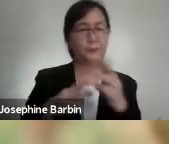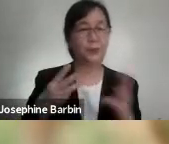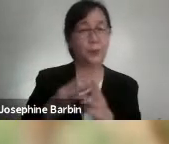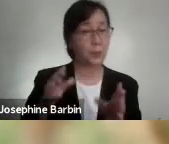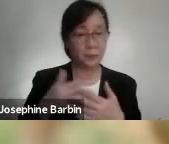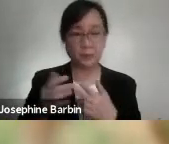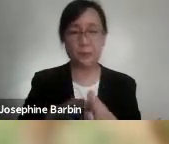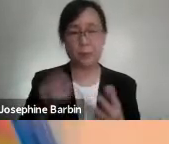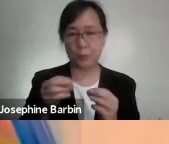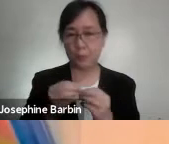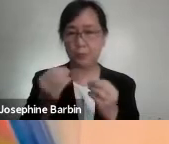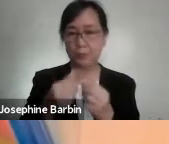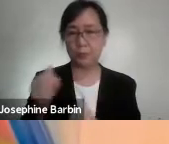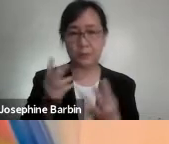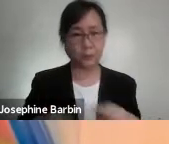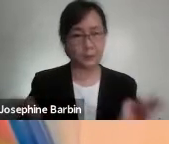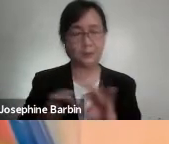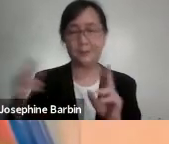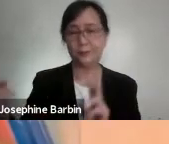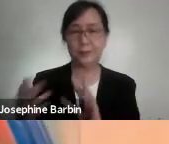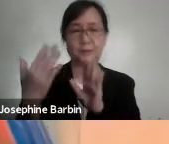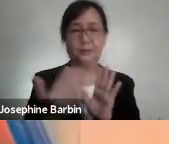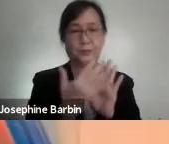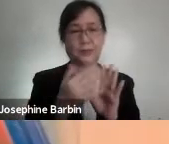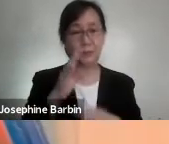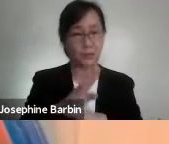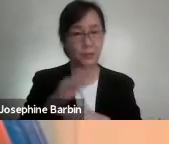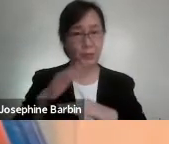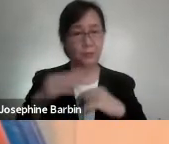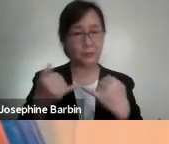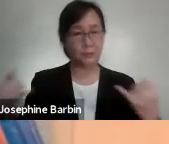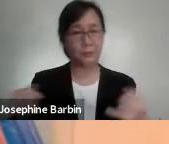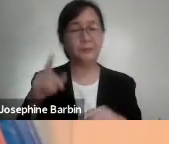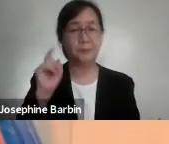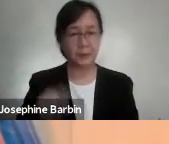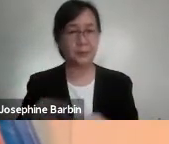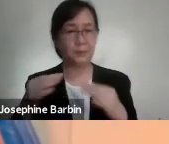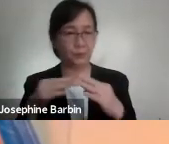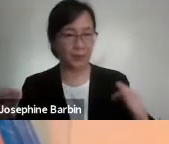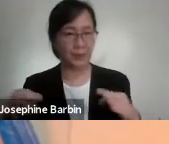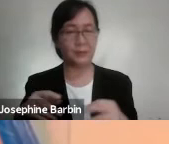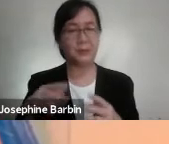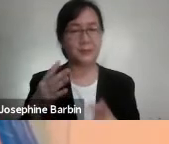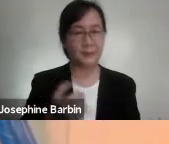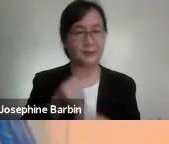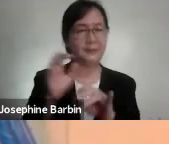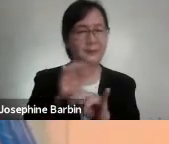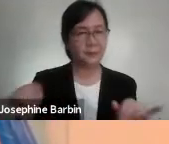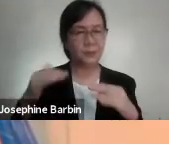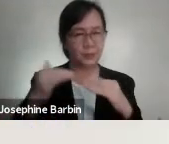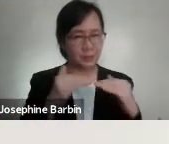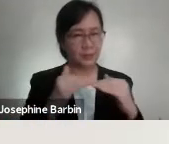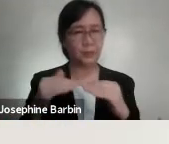see people face to face. Business online must be fair, clear, and be held to the same standard as offline